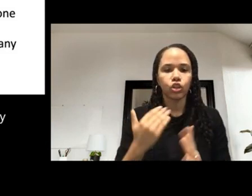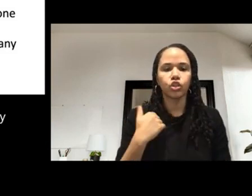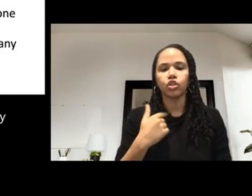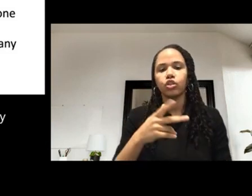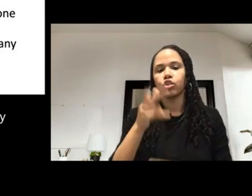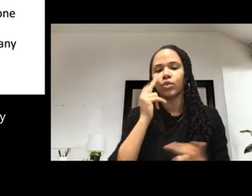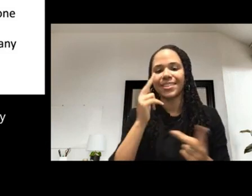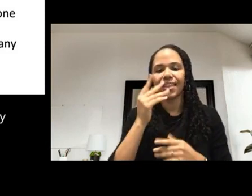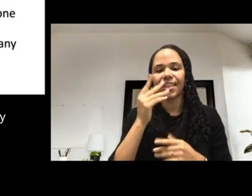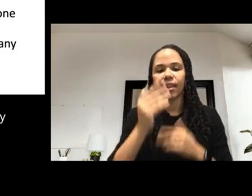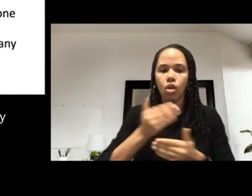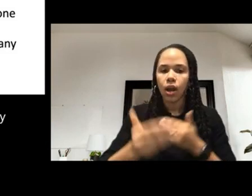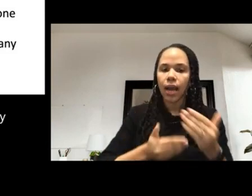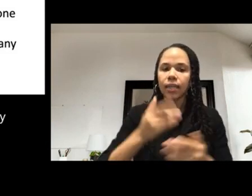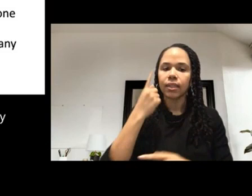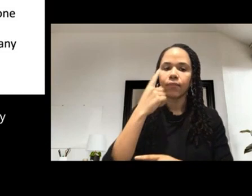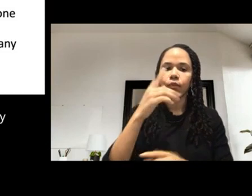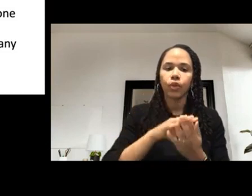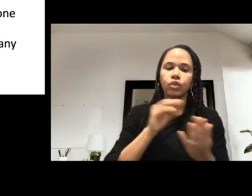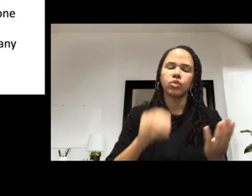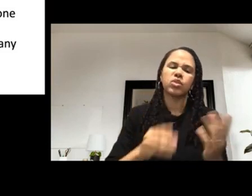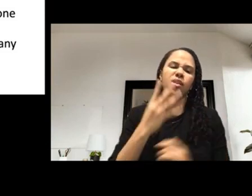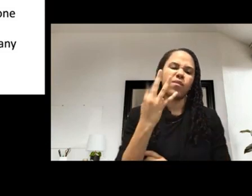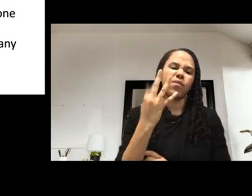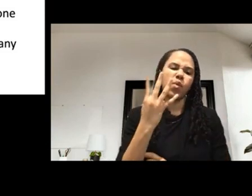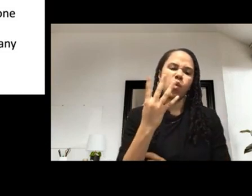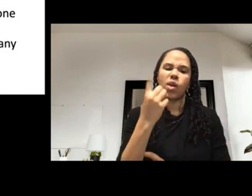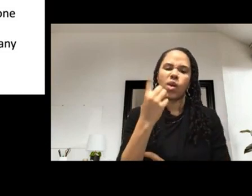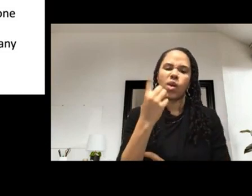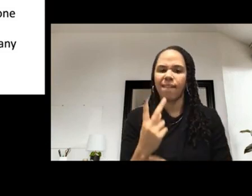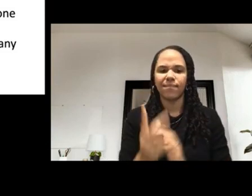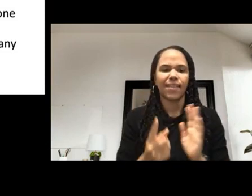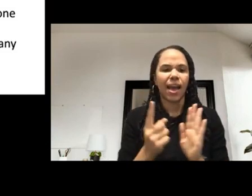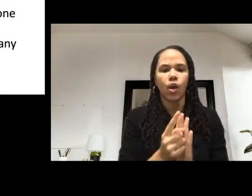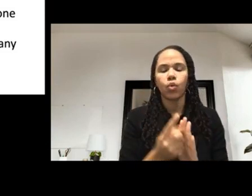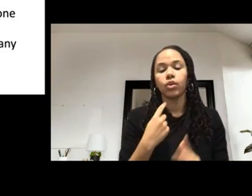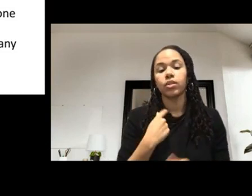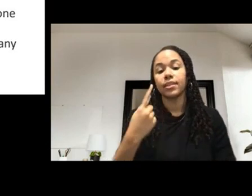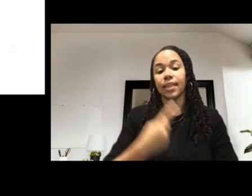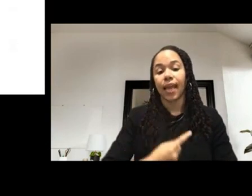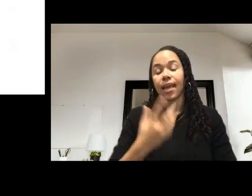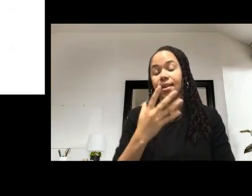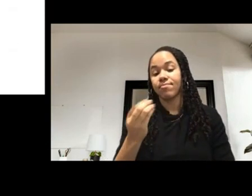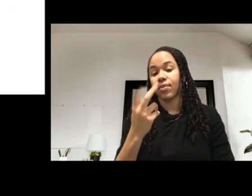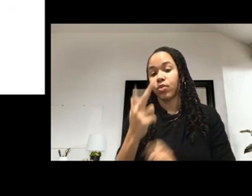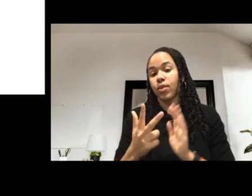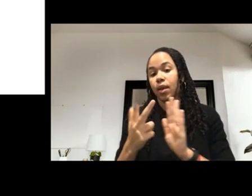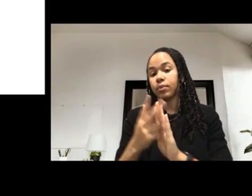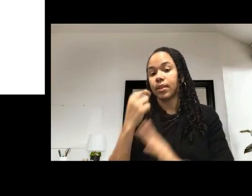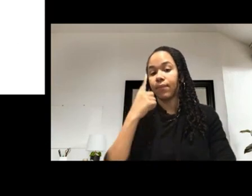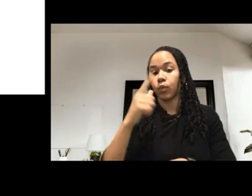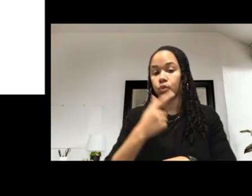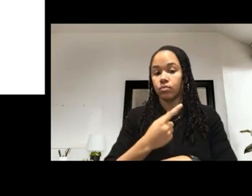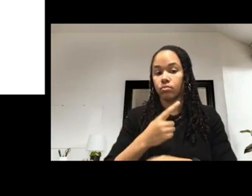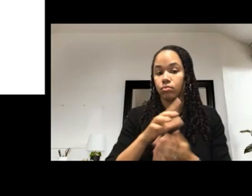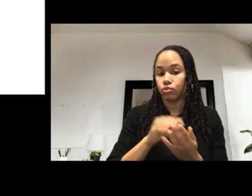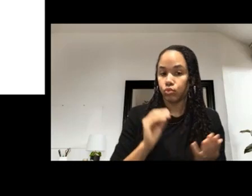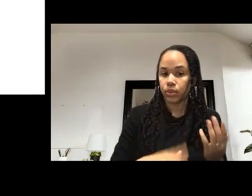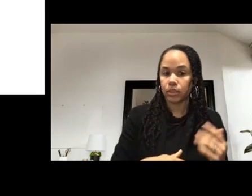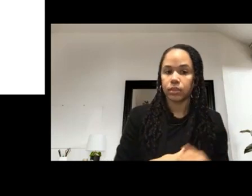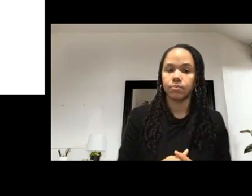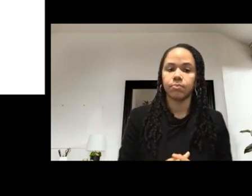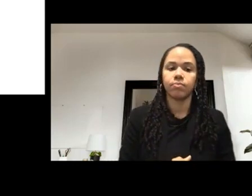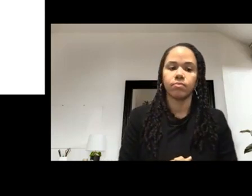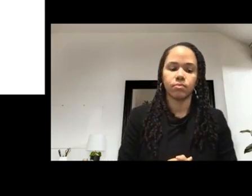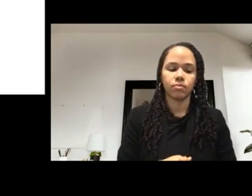it was basically 4.5 hours a day for the instructor, as well as about 3 hours a day for the students. Now, here's the things we did specifically